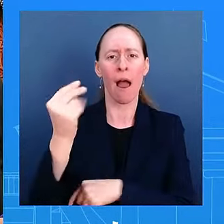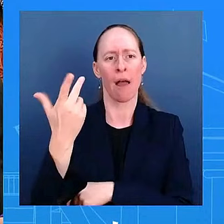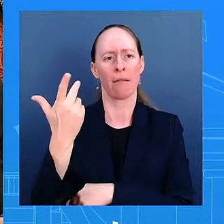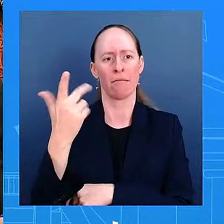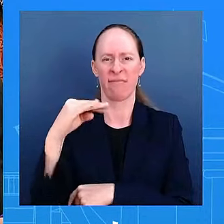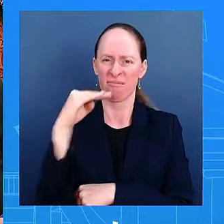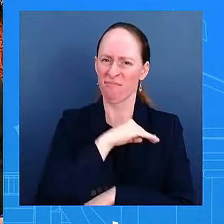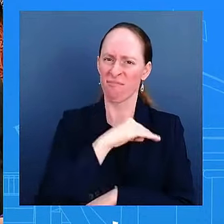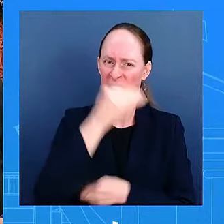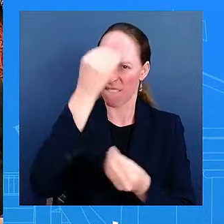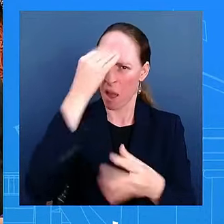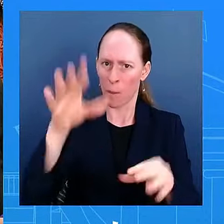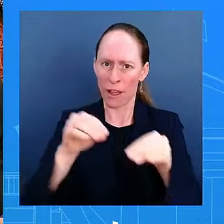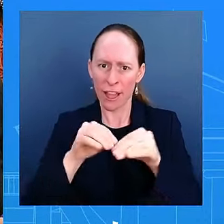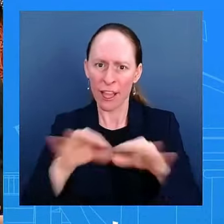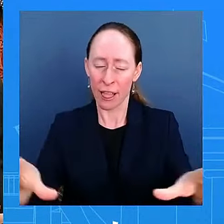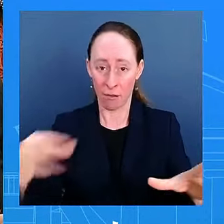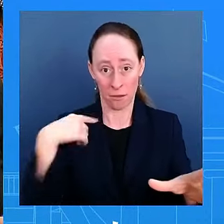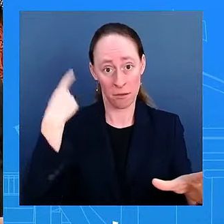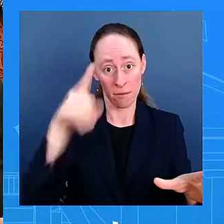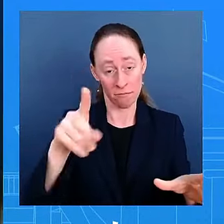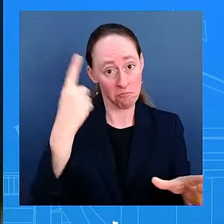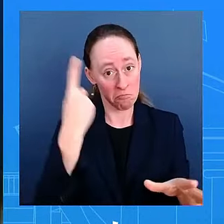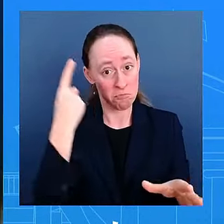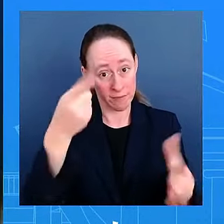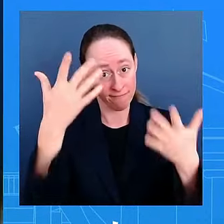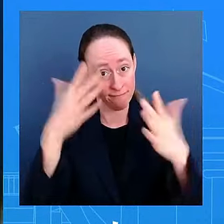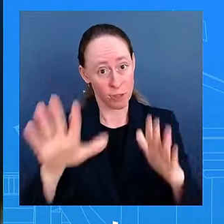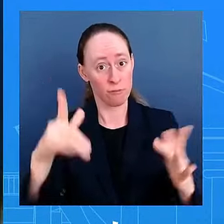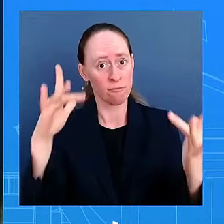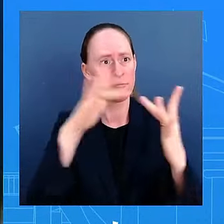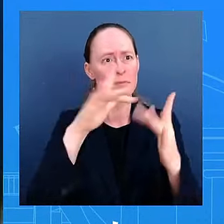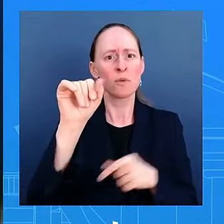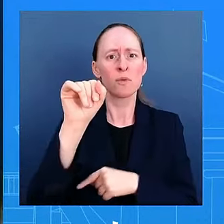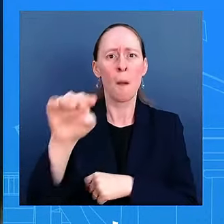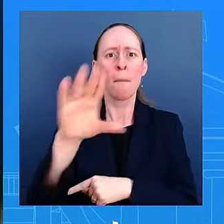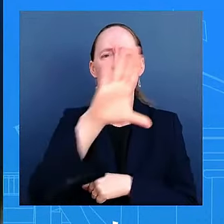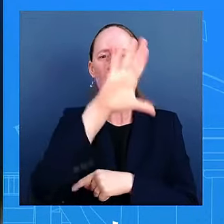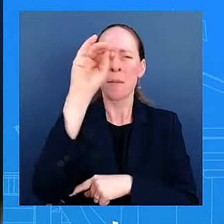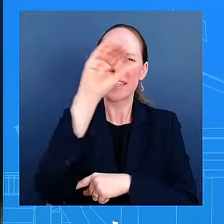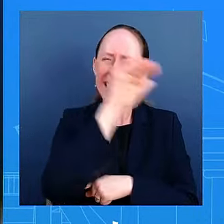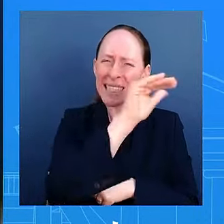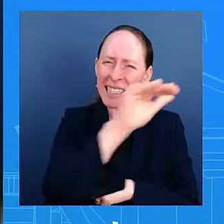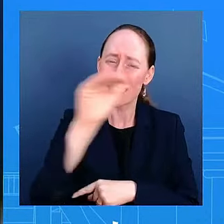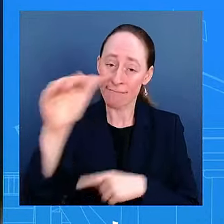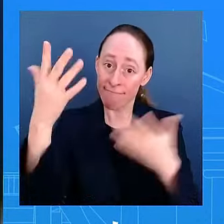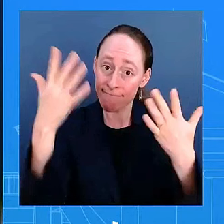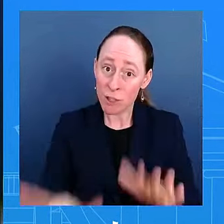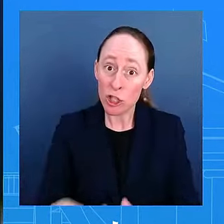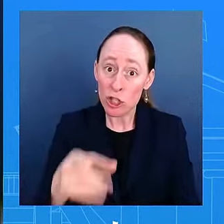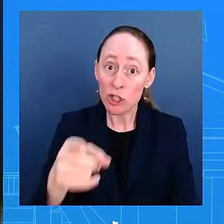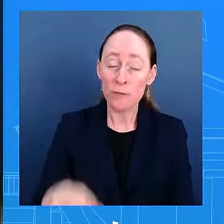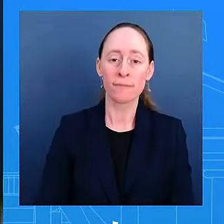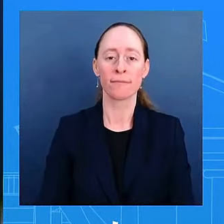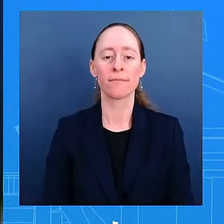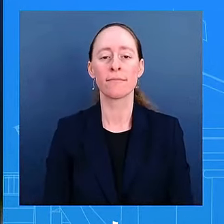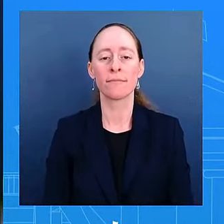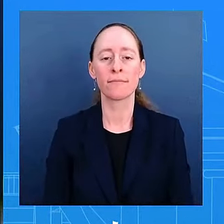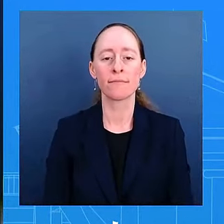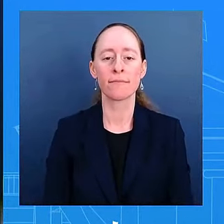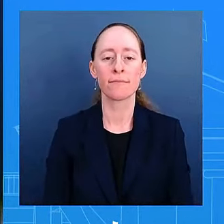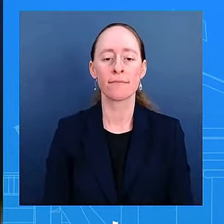this disinformation is being spread? So obviously, as we have stated, the president was very, very clear yesterday about